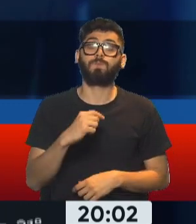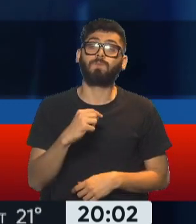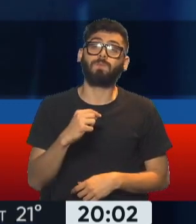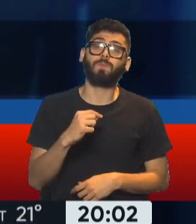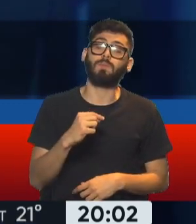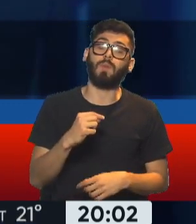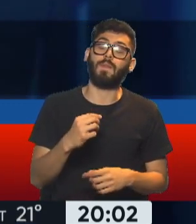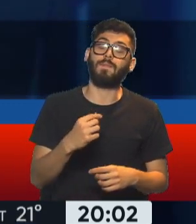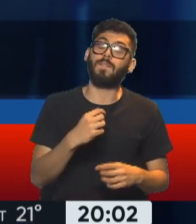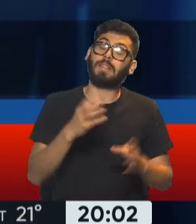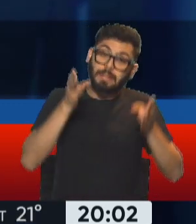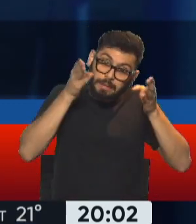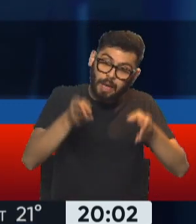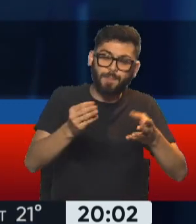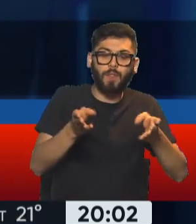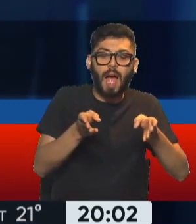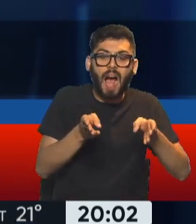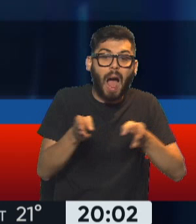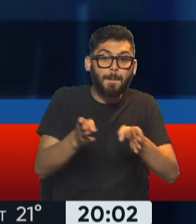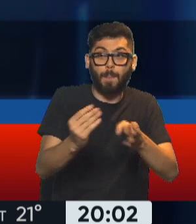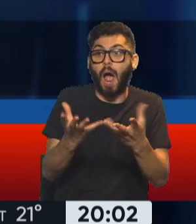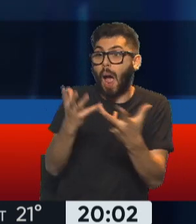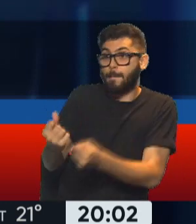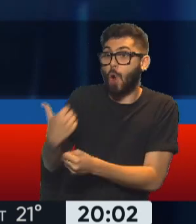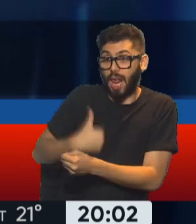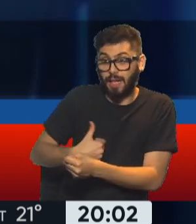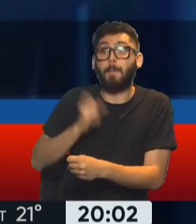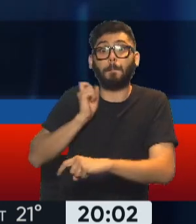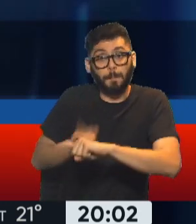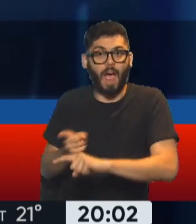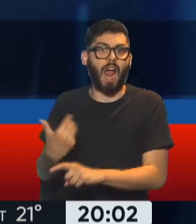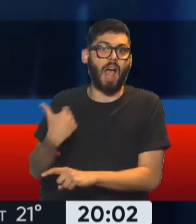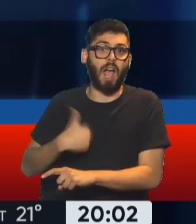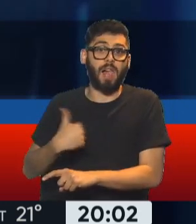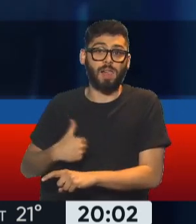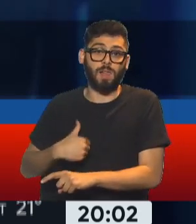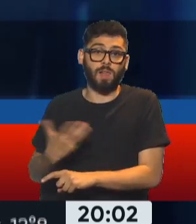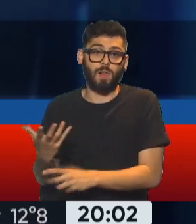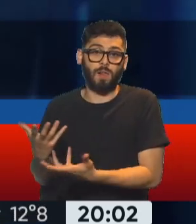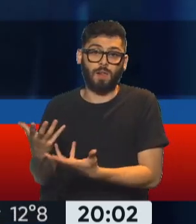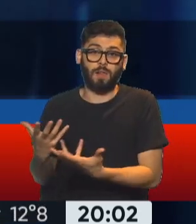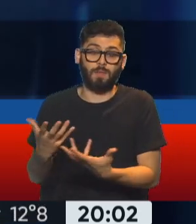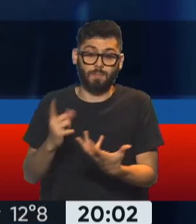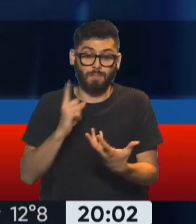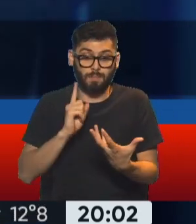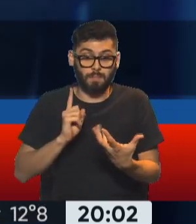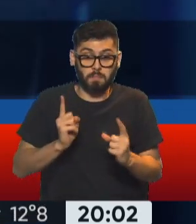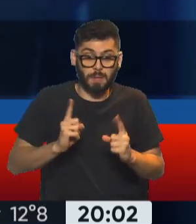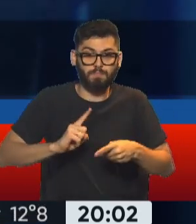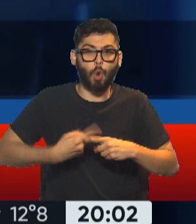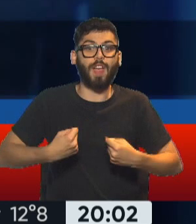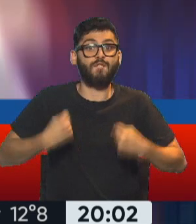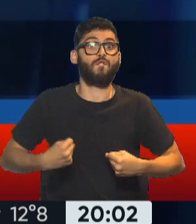that, to find a pathway in which we can support Argentina, and Argentina can support itself with